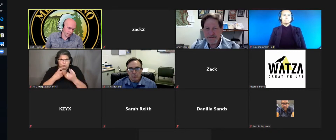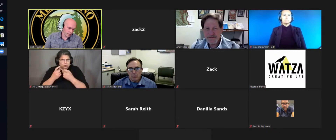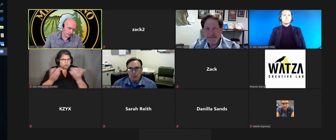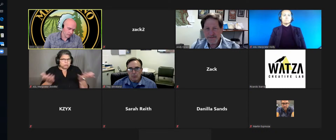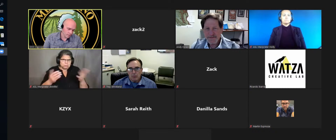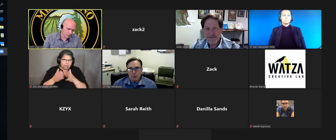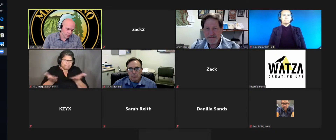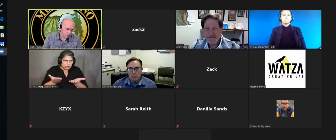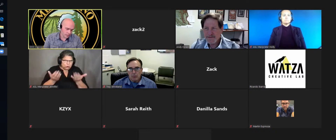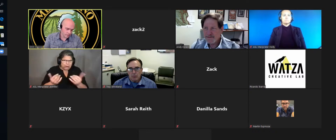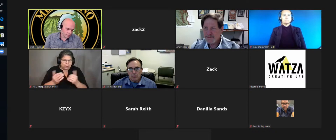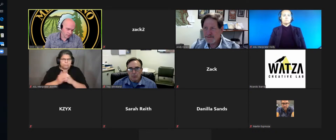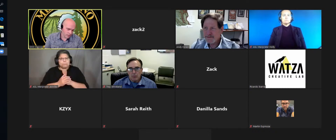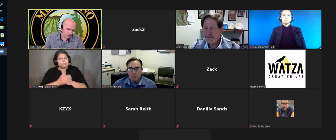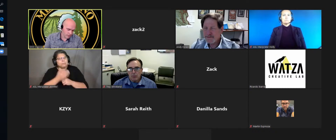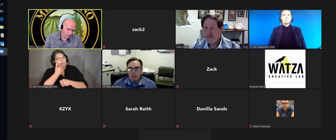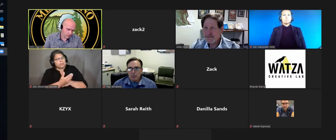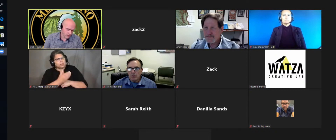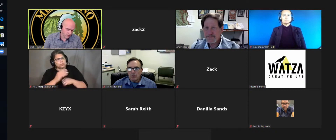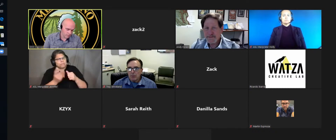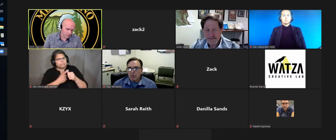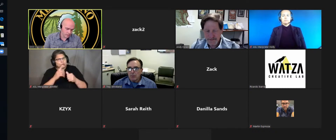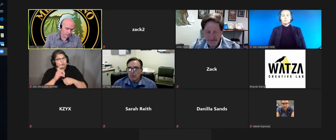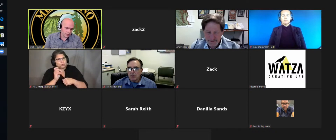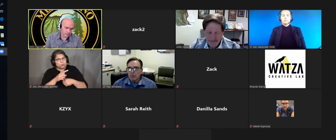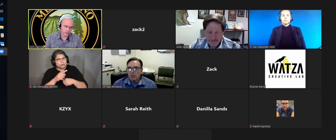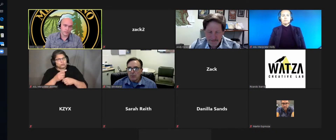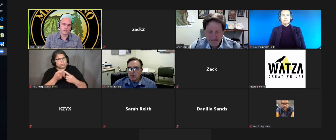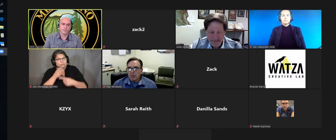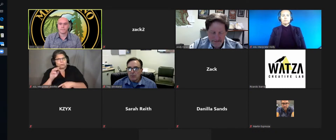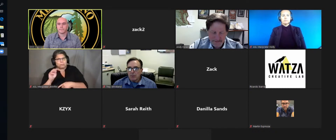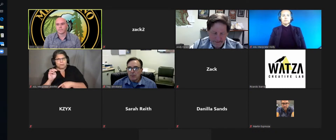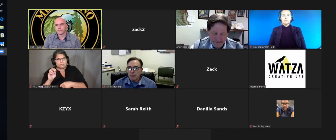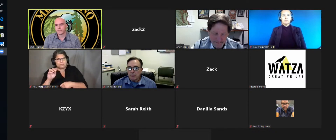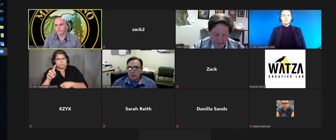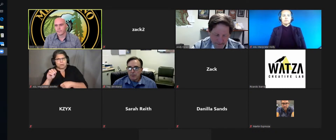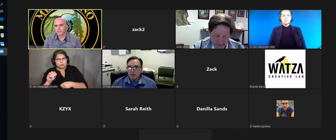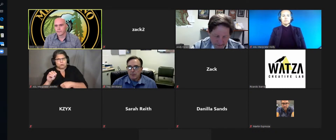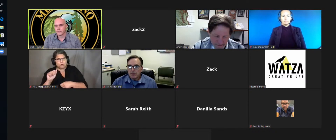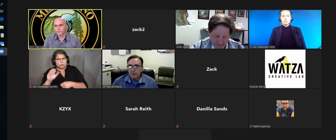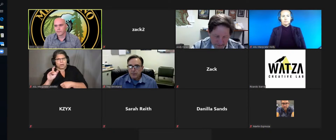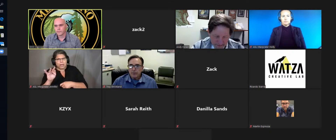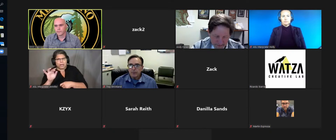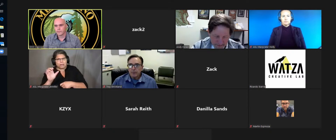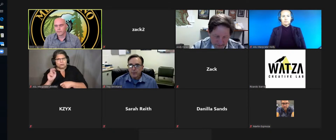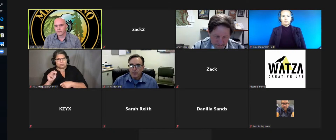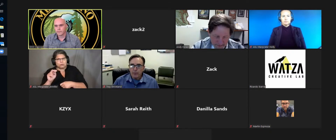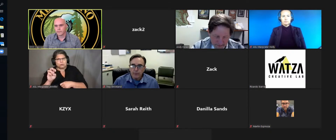Coren. First up, question from the media is going to be from Mendocino Action News.